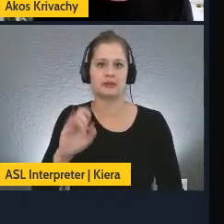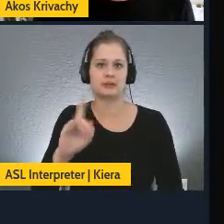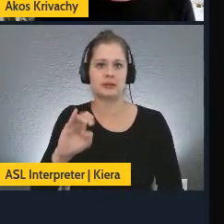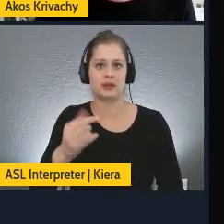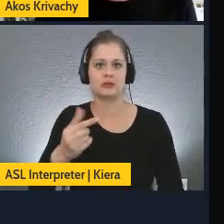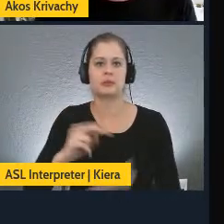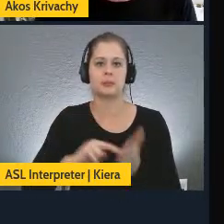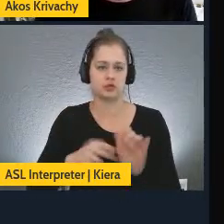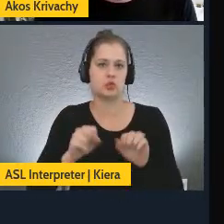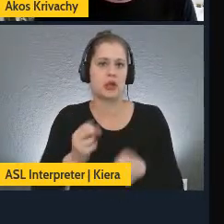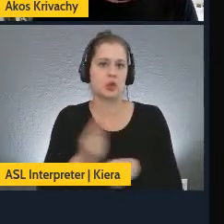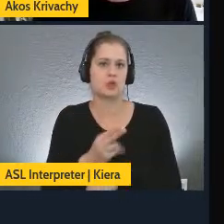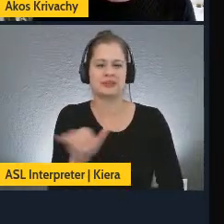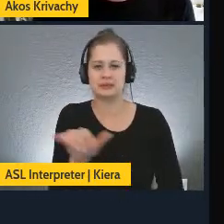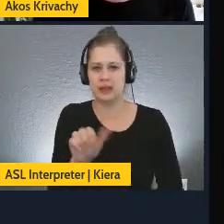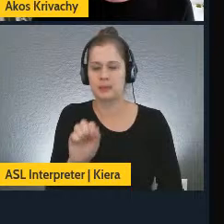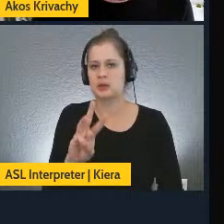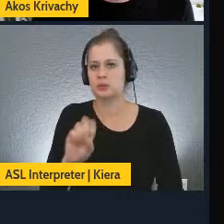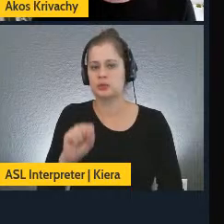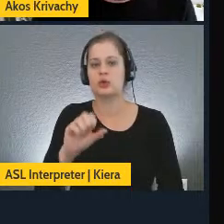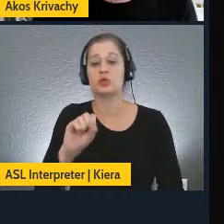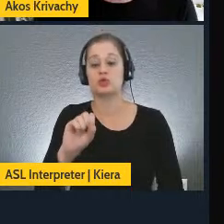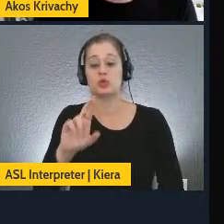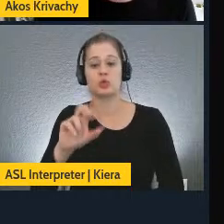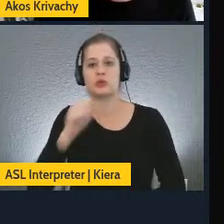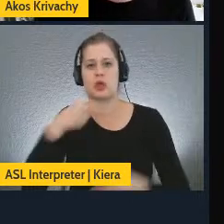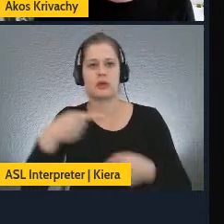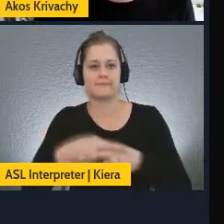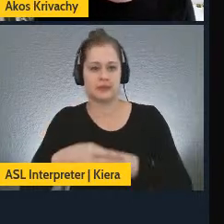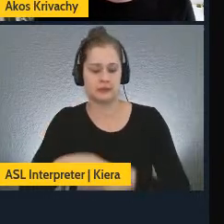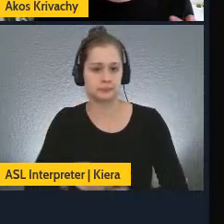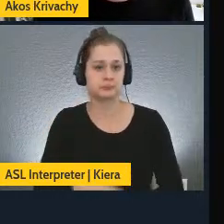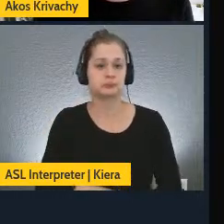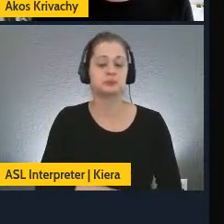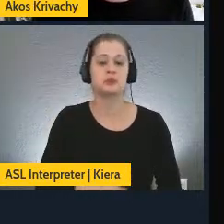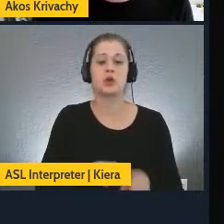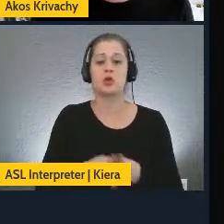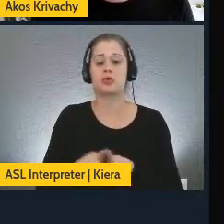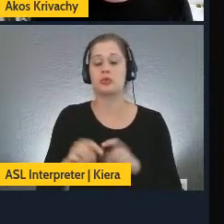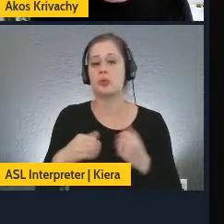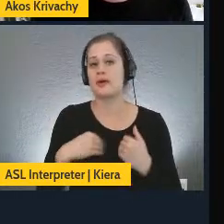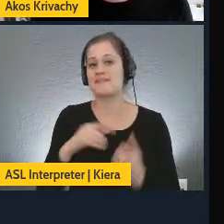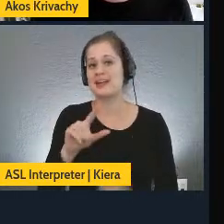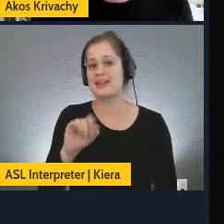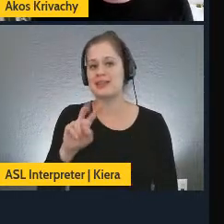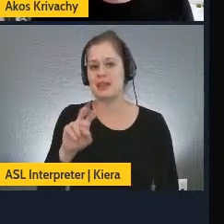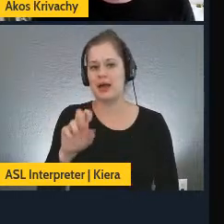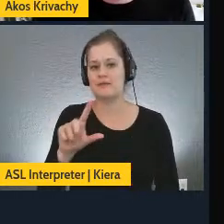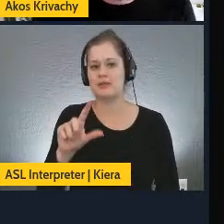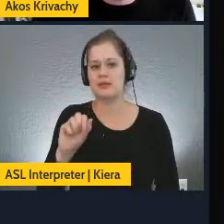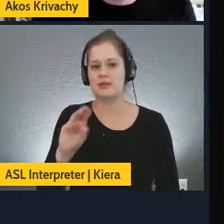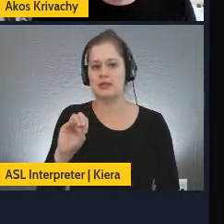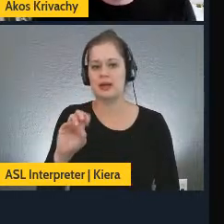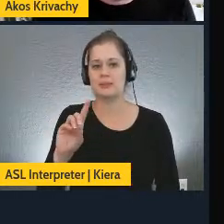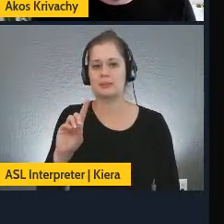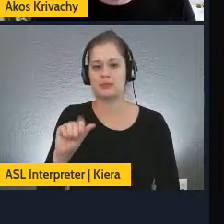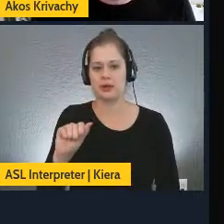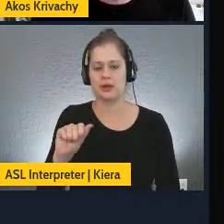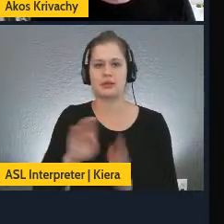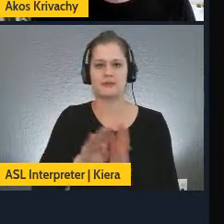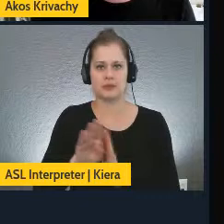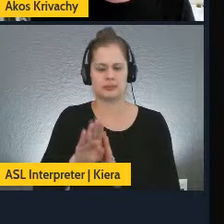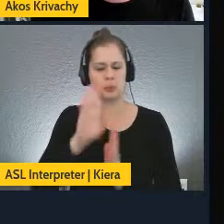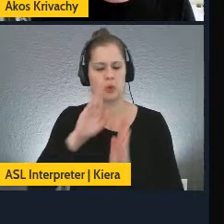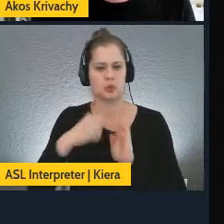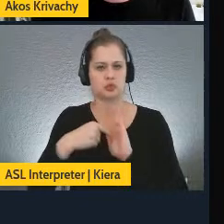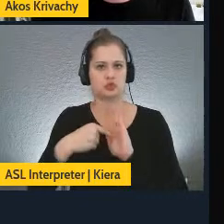without resource names conflicting. And finally, it has live Lambda development, which I'll briefly show you how great it